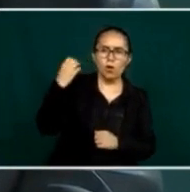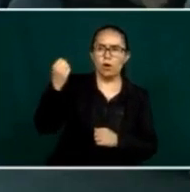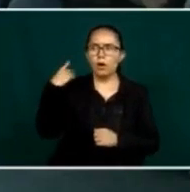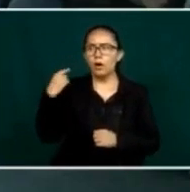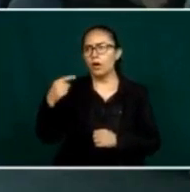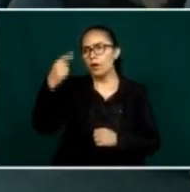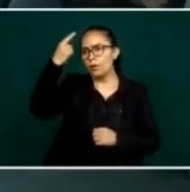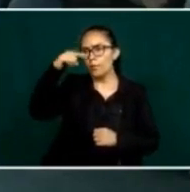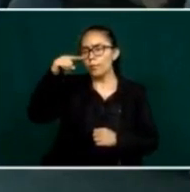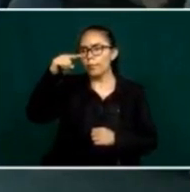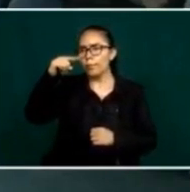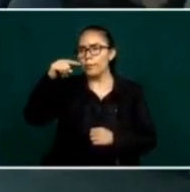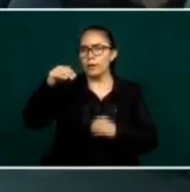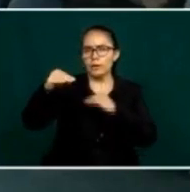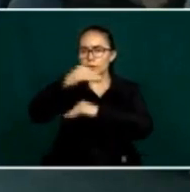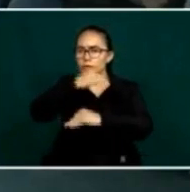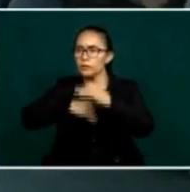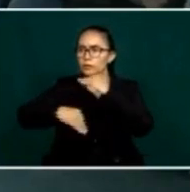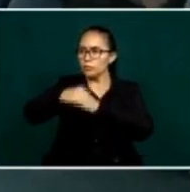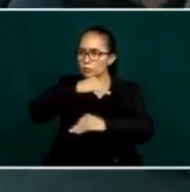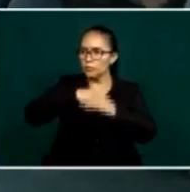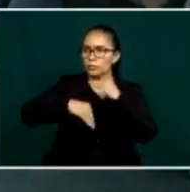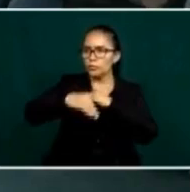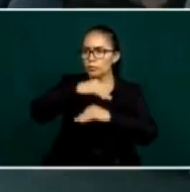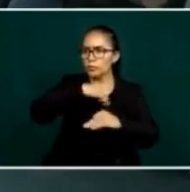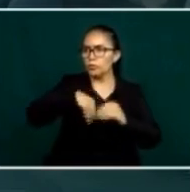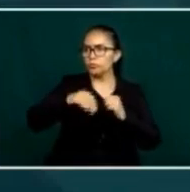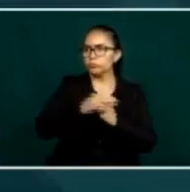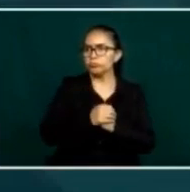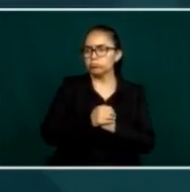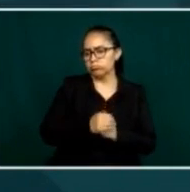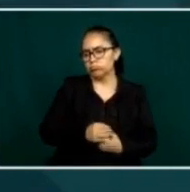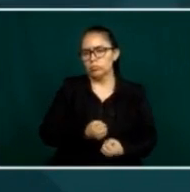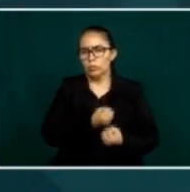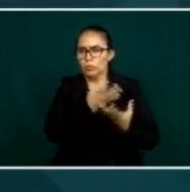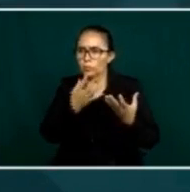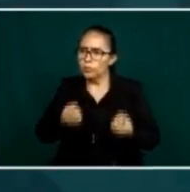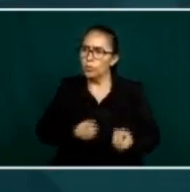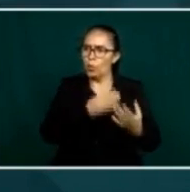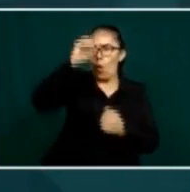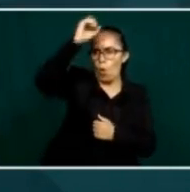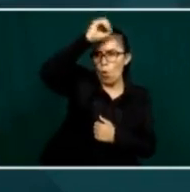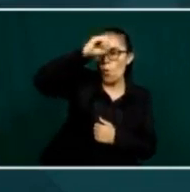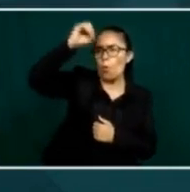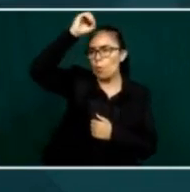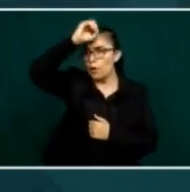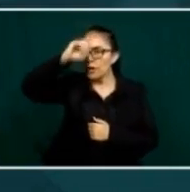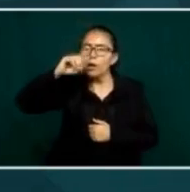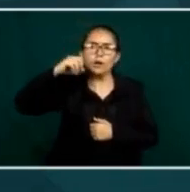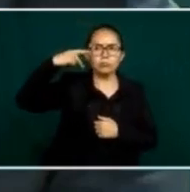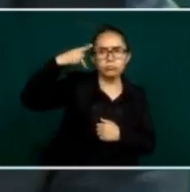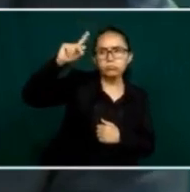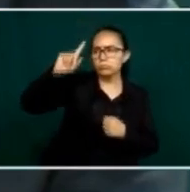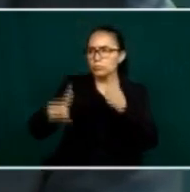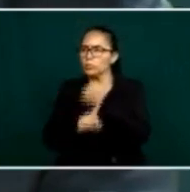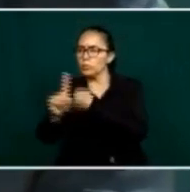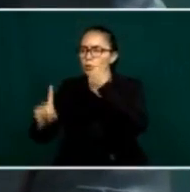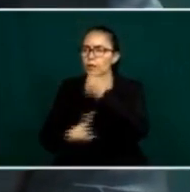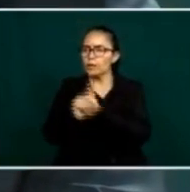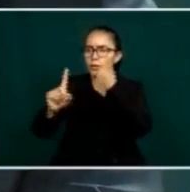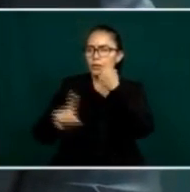are for. So that everyone can express and let us know their